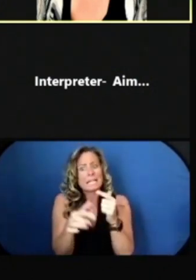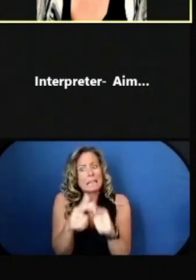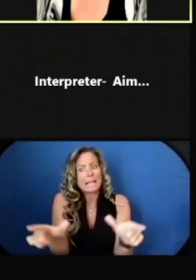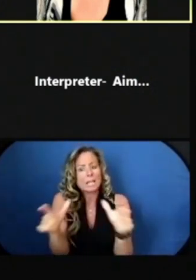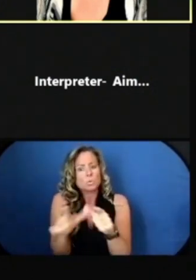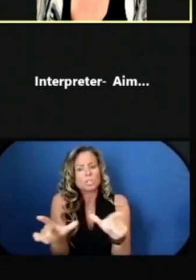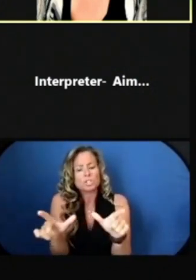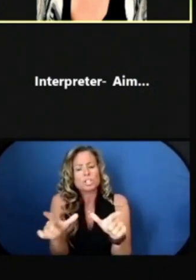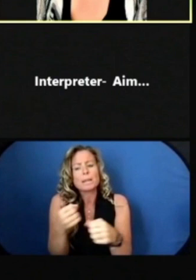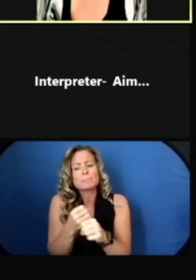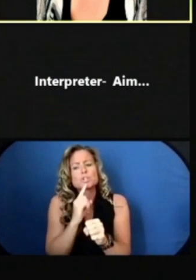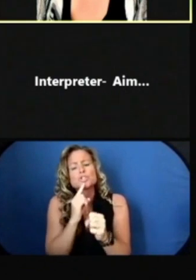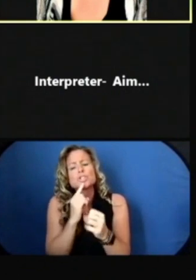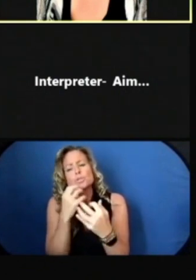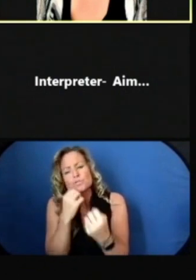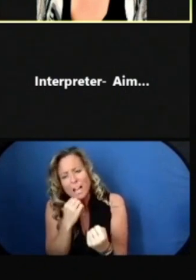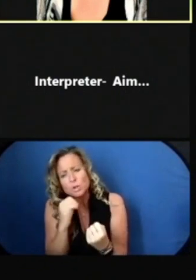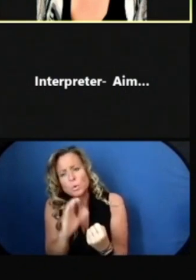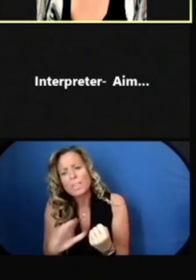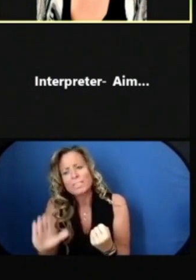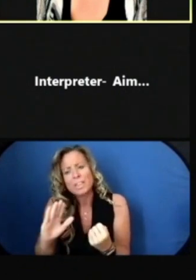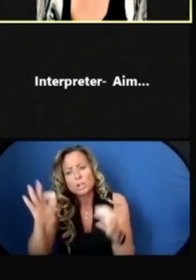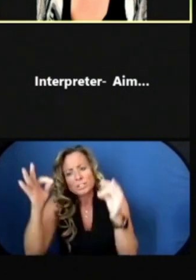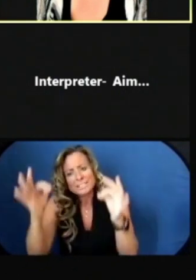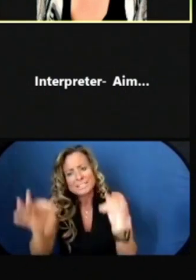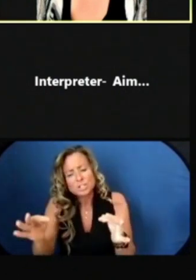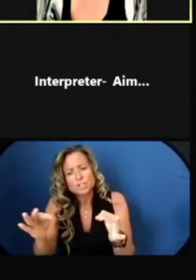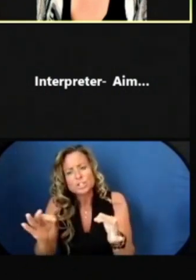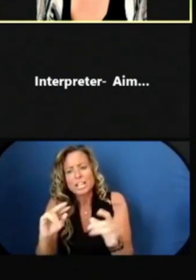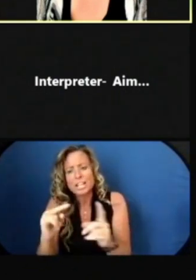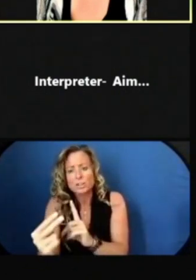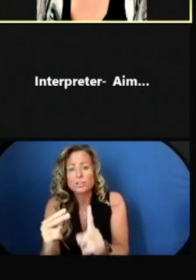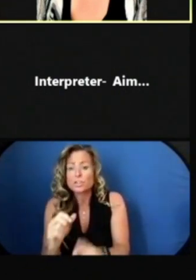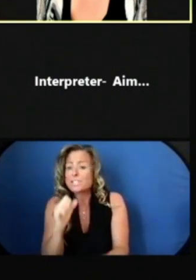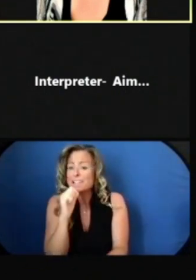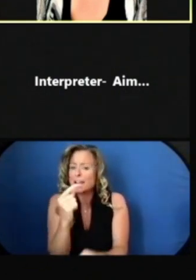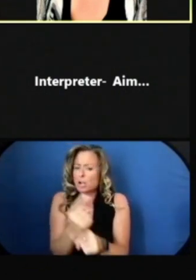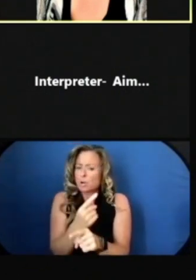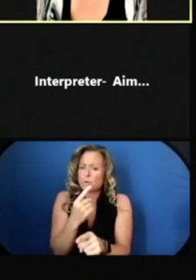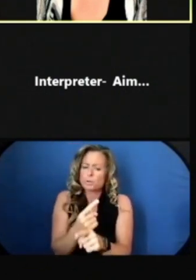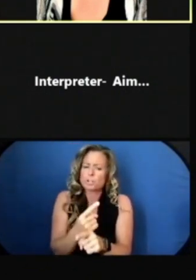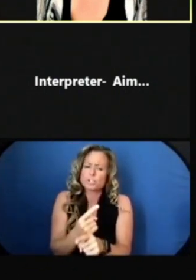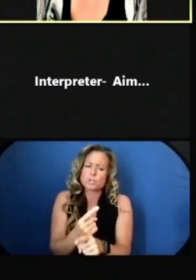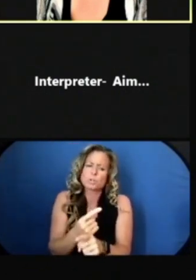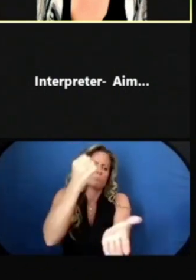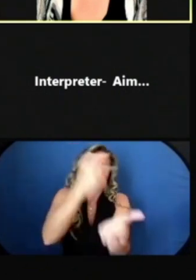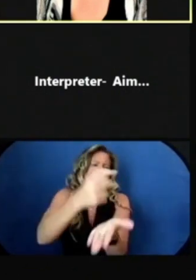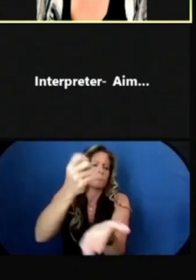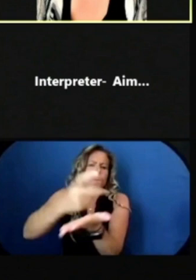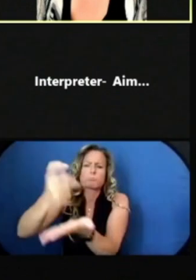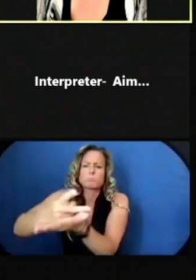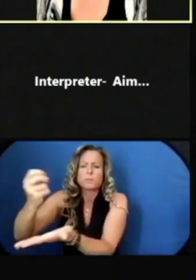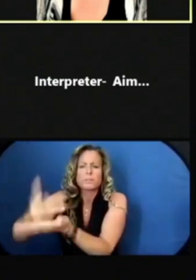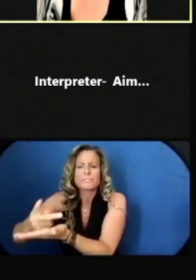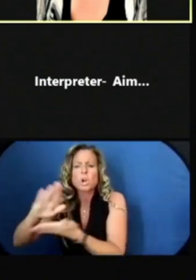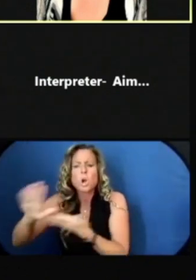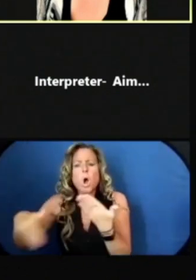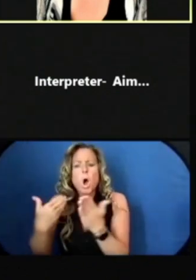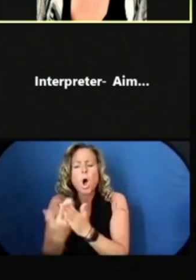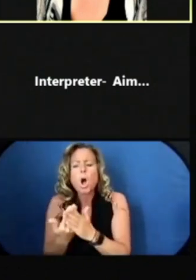value judgments. Sometimes it's not practical to affirm all the various cultural